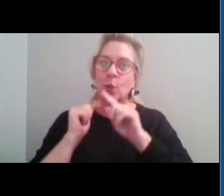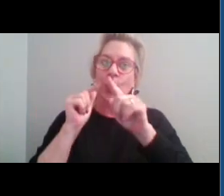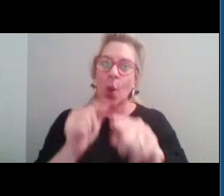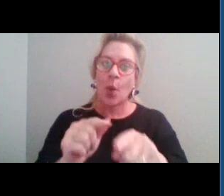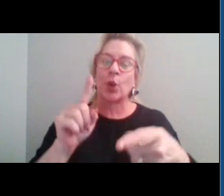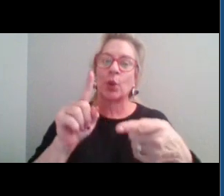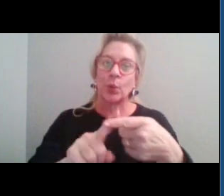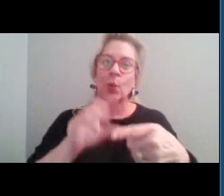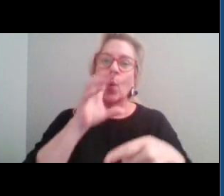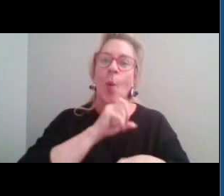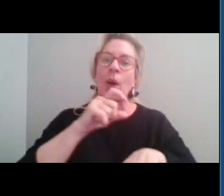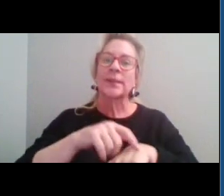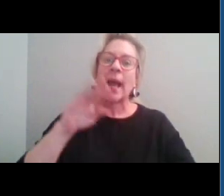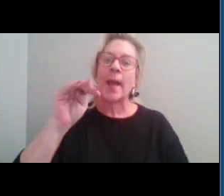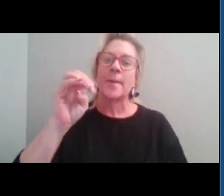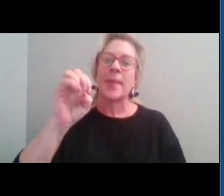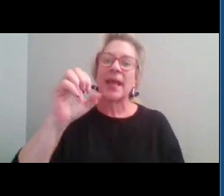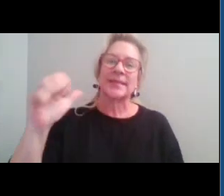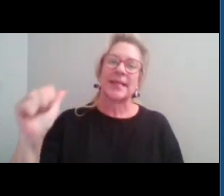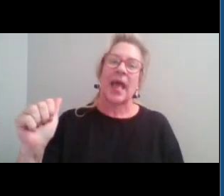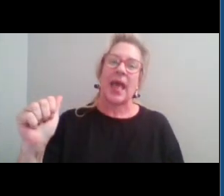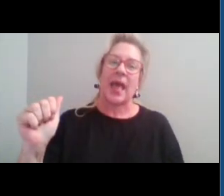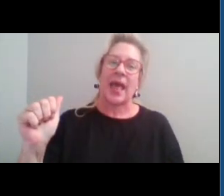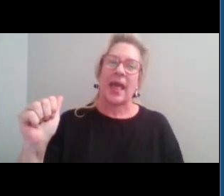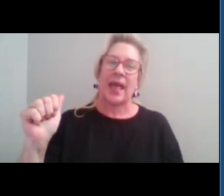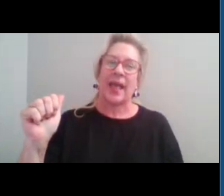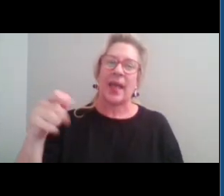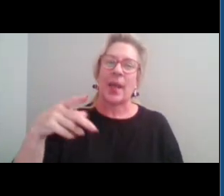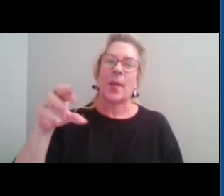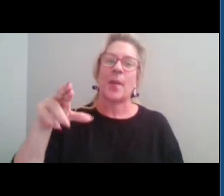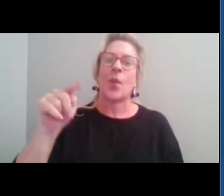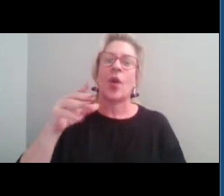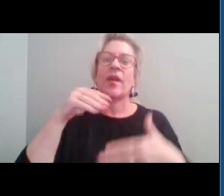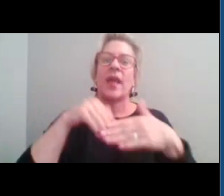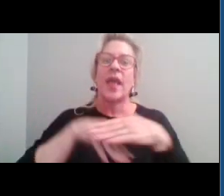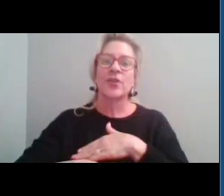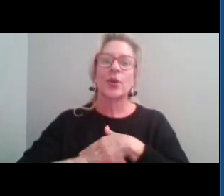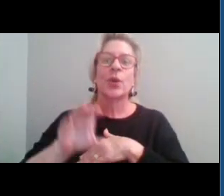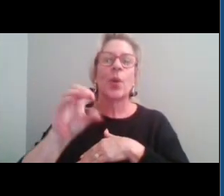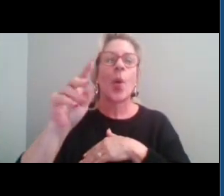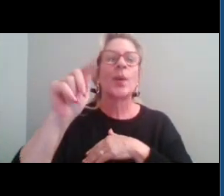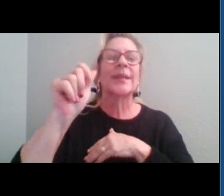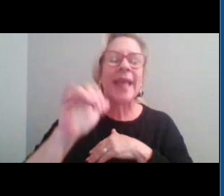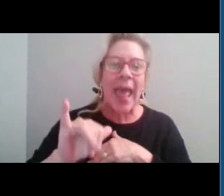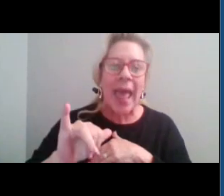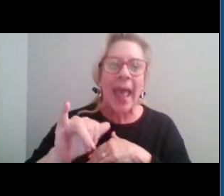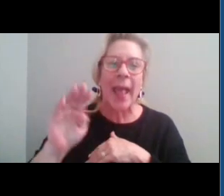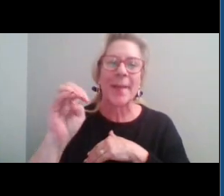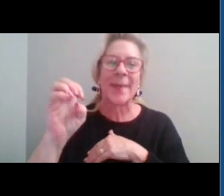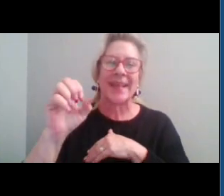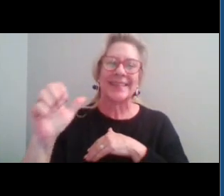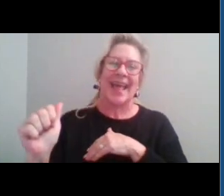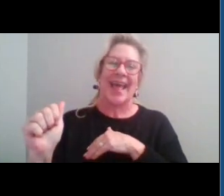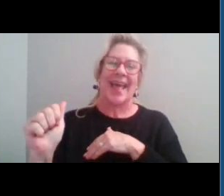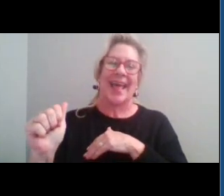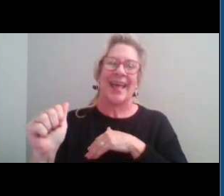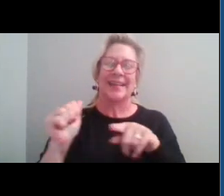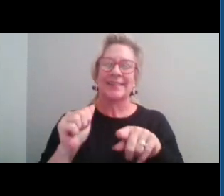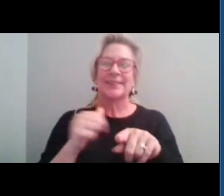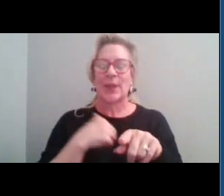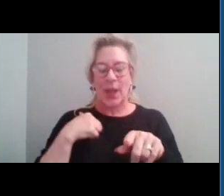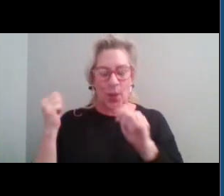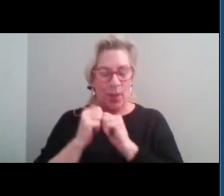Mesa Port of Entry. I was joined by also part of that delegation was the Lieutenant Governor,